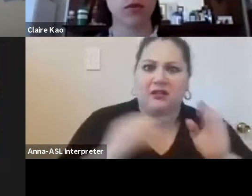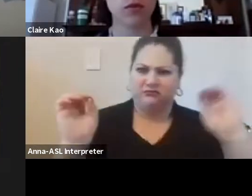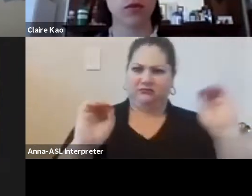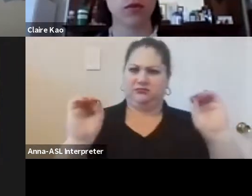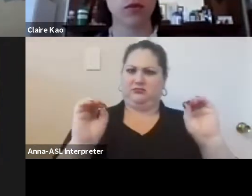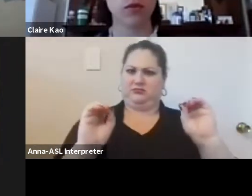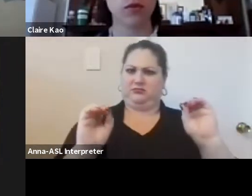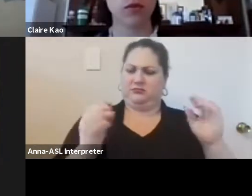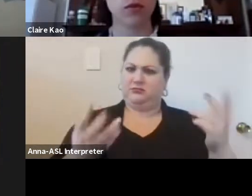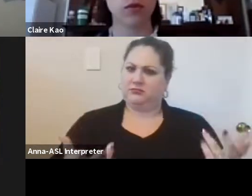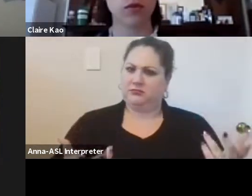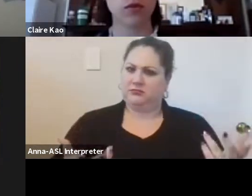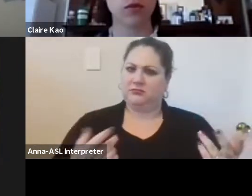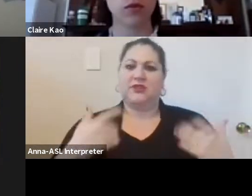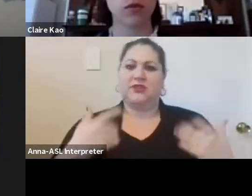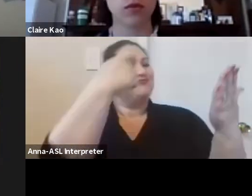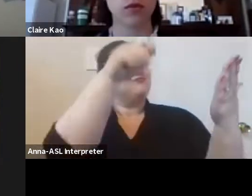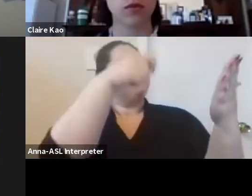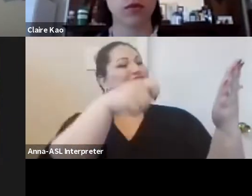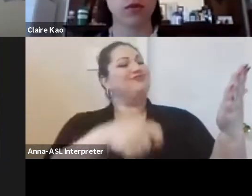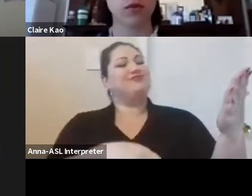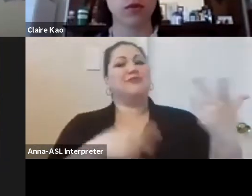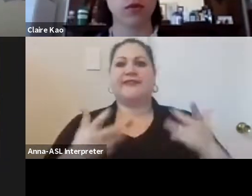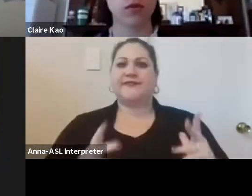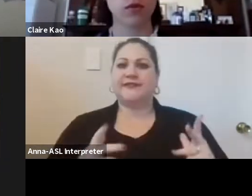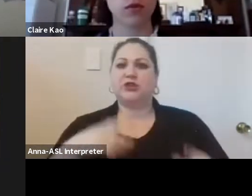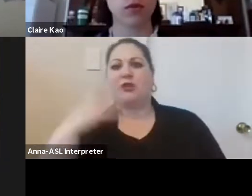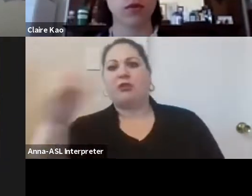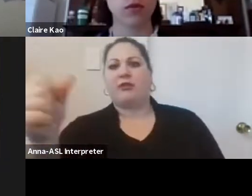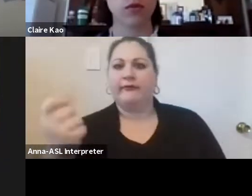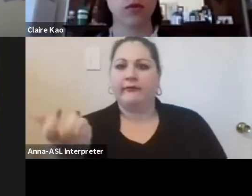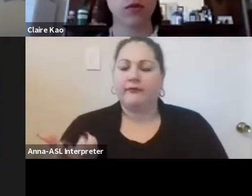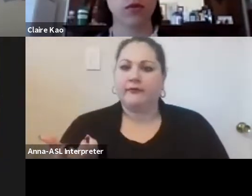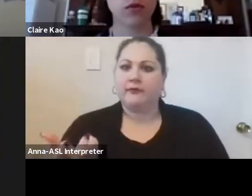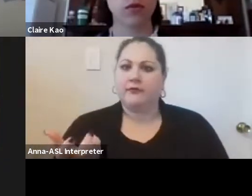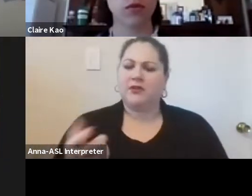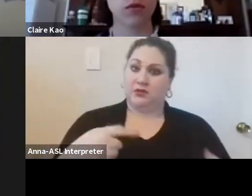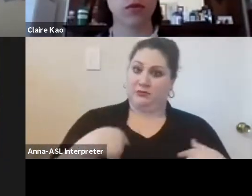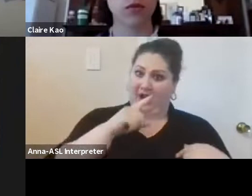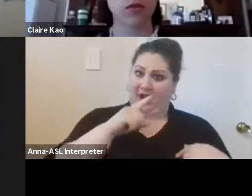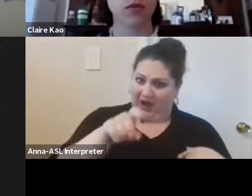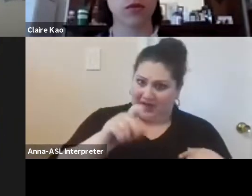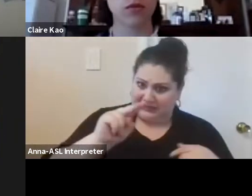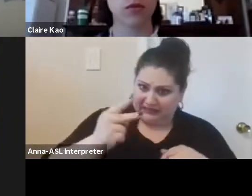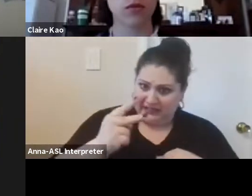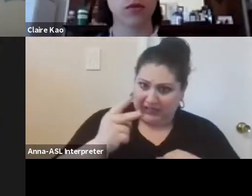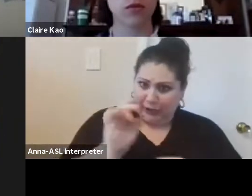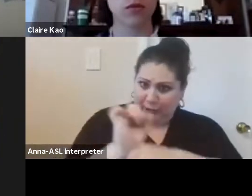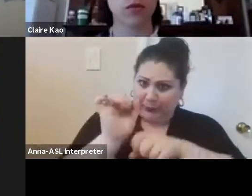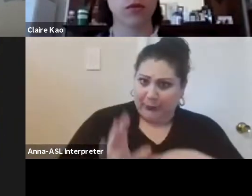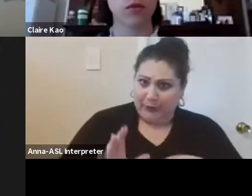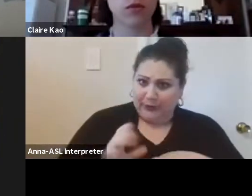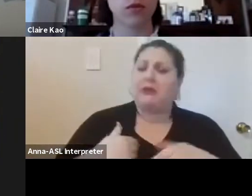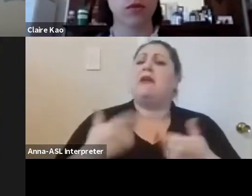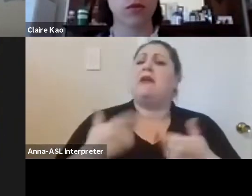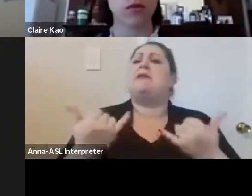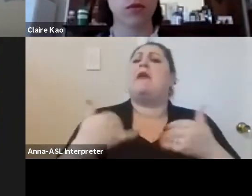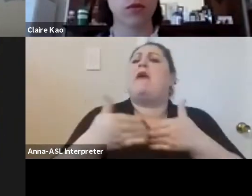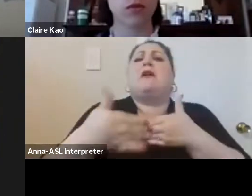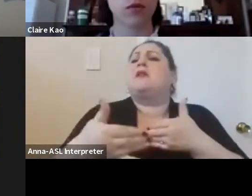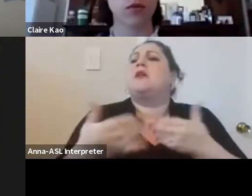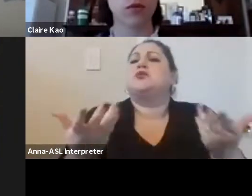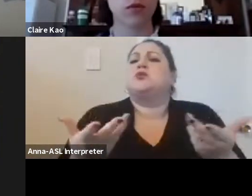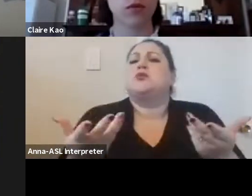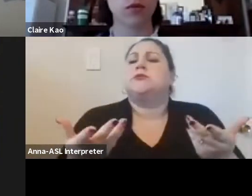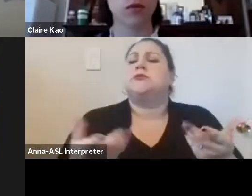so when I asked the second caseworker what was going to happen next, he told me that he was going to come a week later. And so